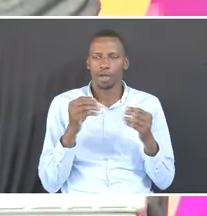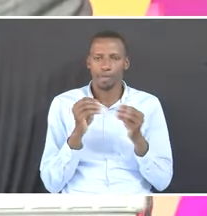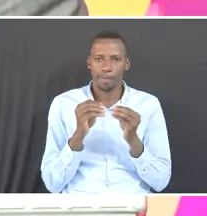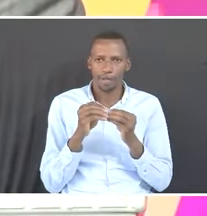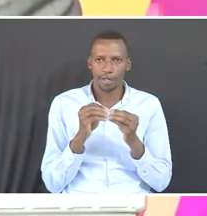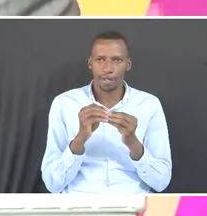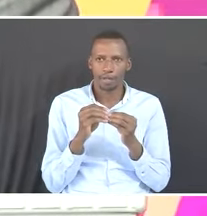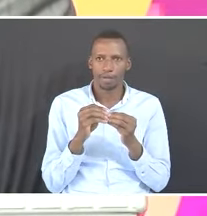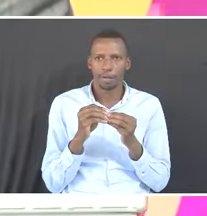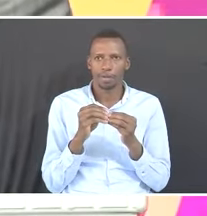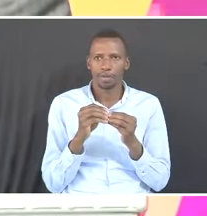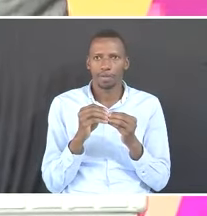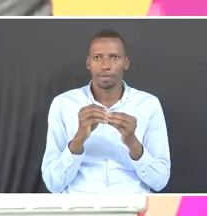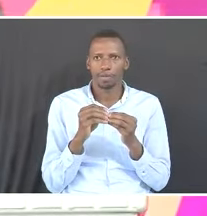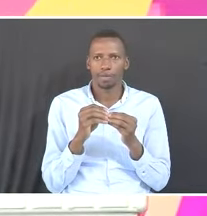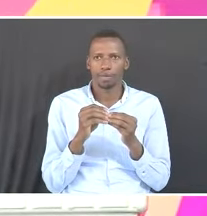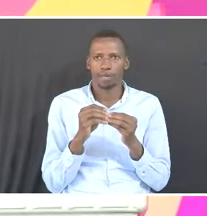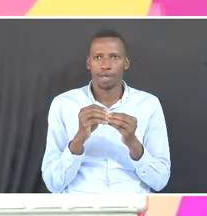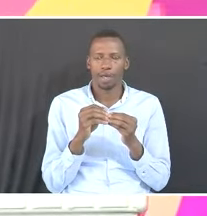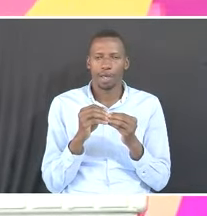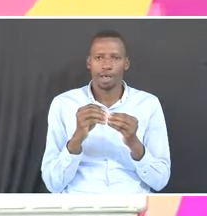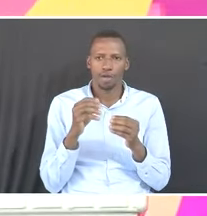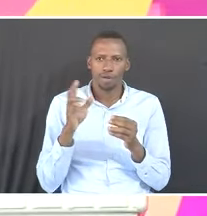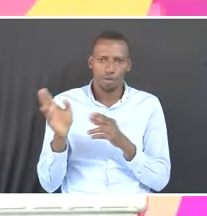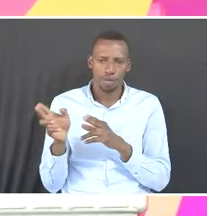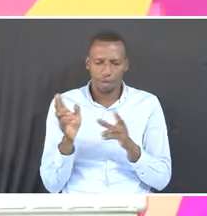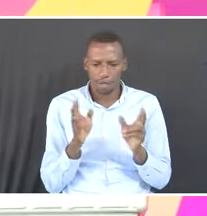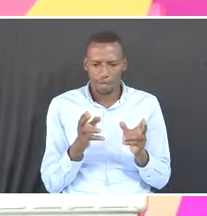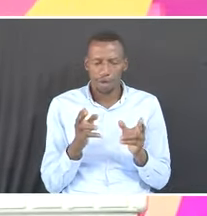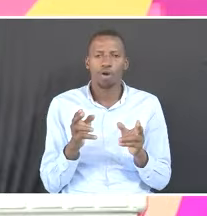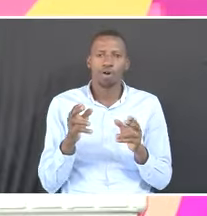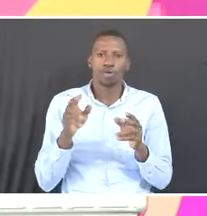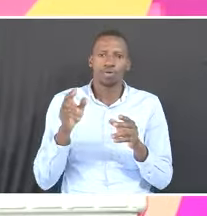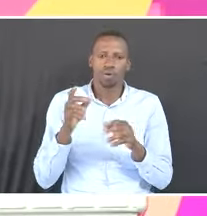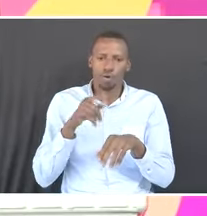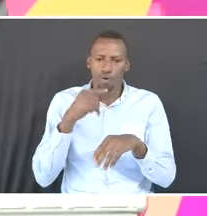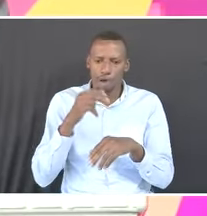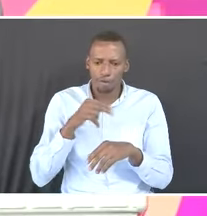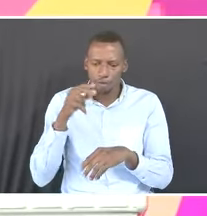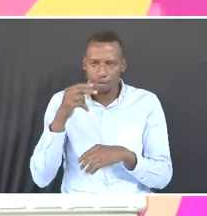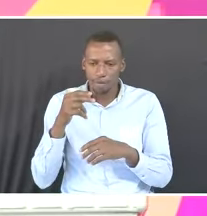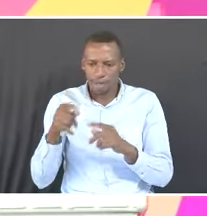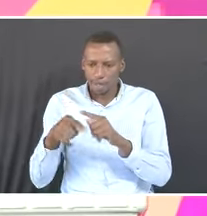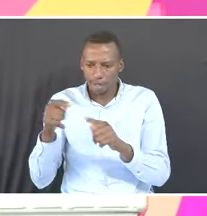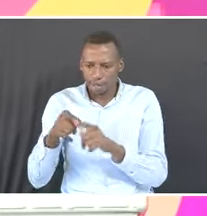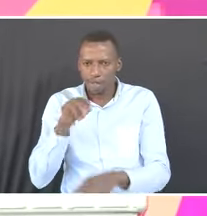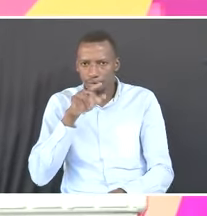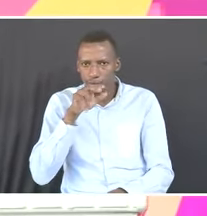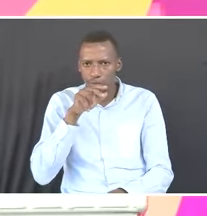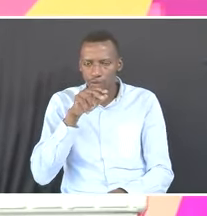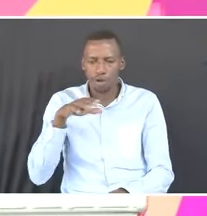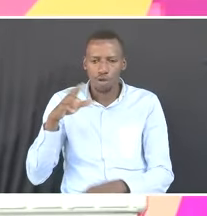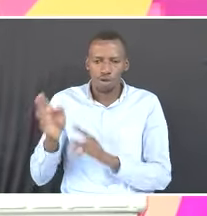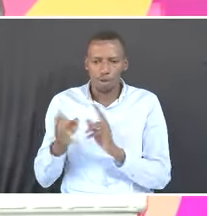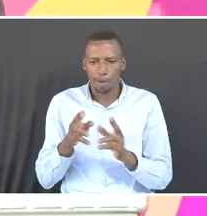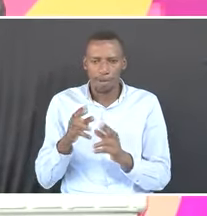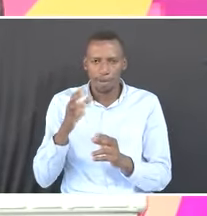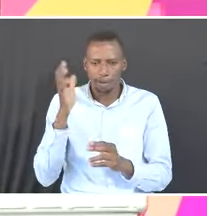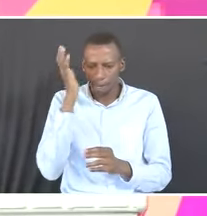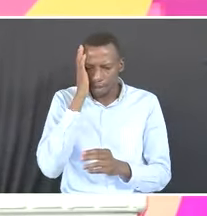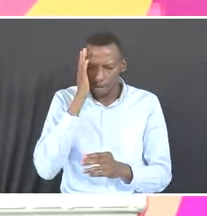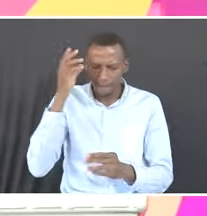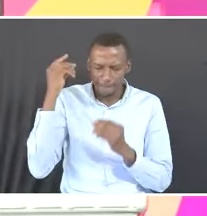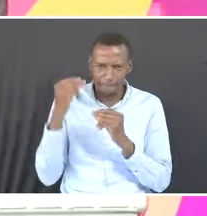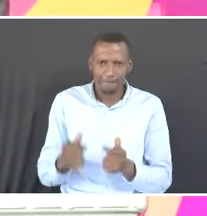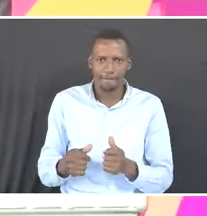a snake is hit on the head. And the moment that head is completely in pieces, there is